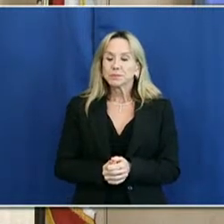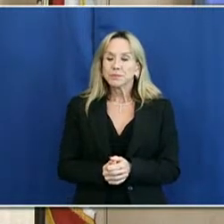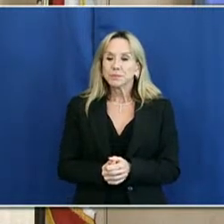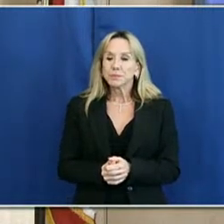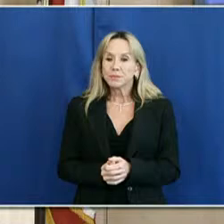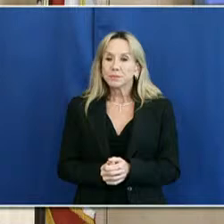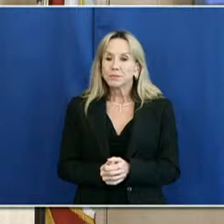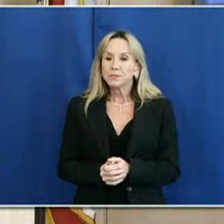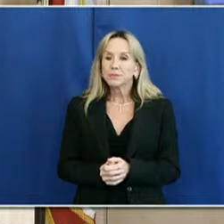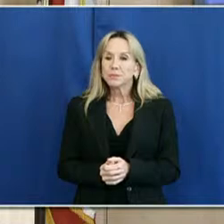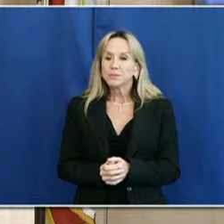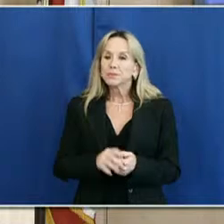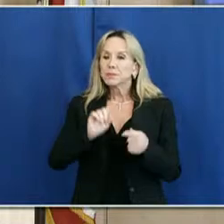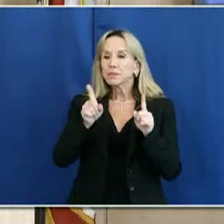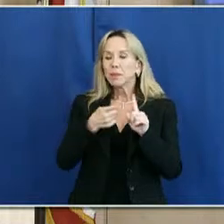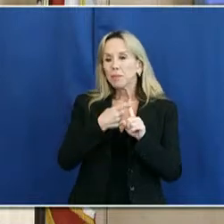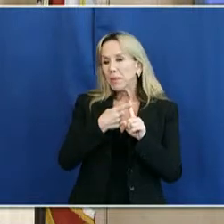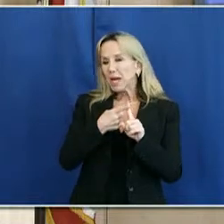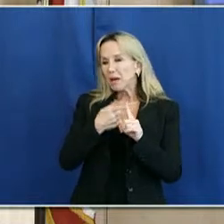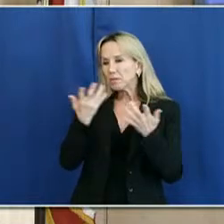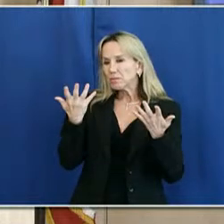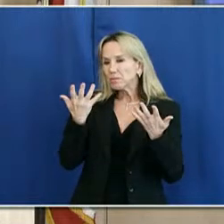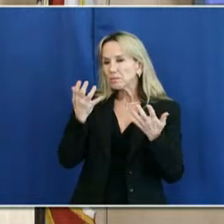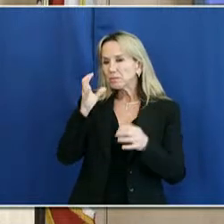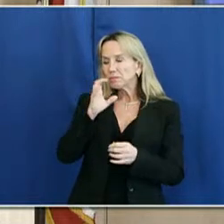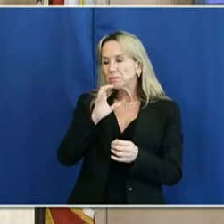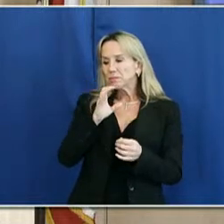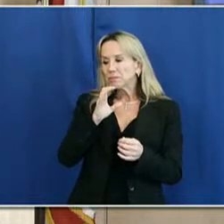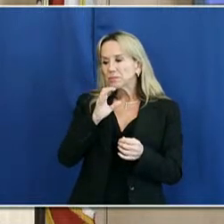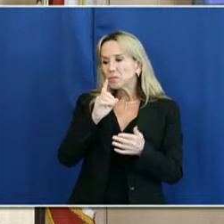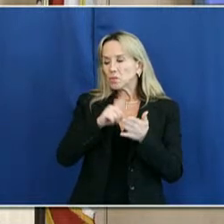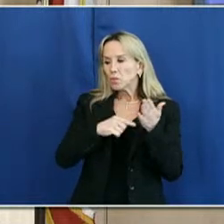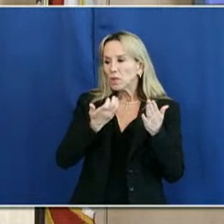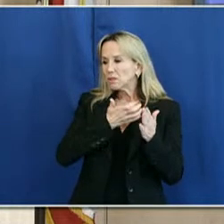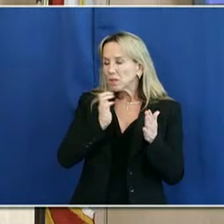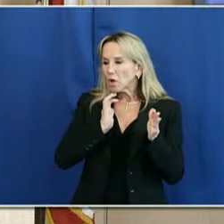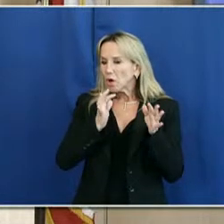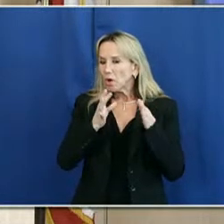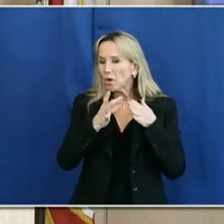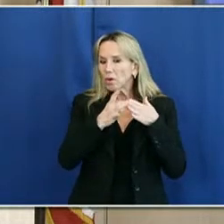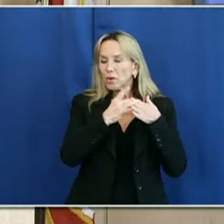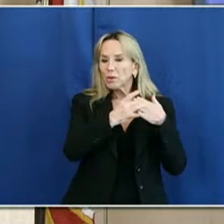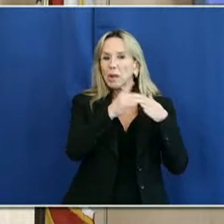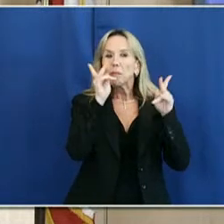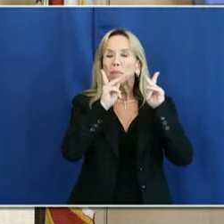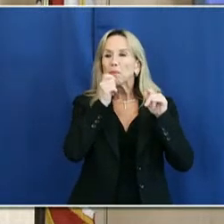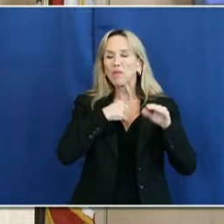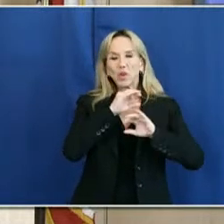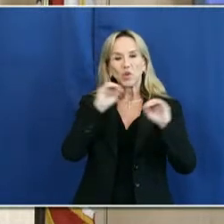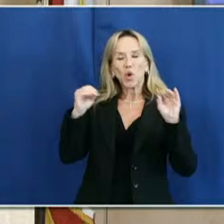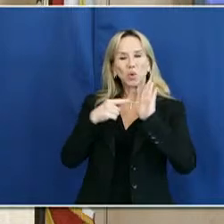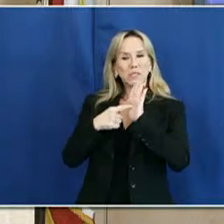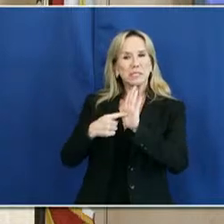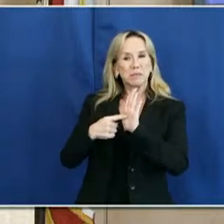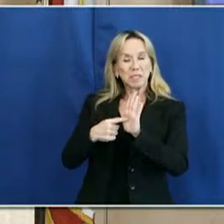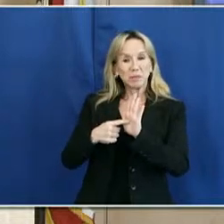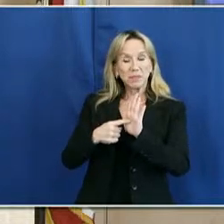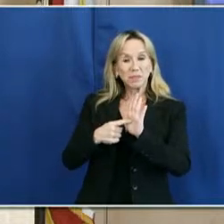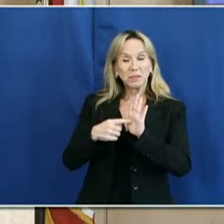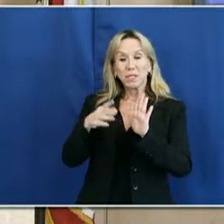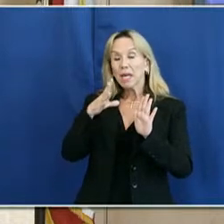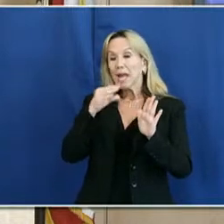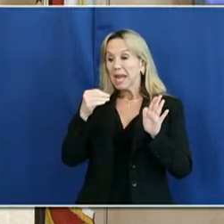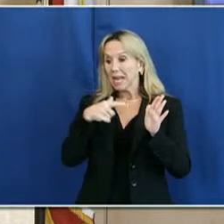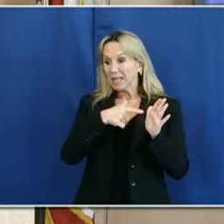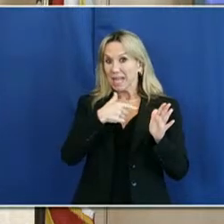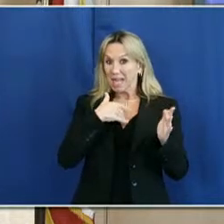CDC kind of update or revision to their guidance around people who are asymptomatic, close contacts of those